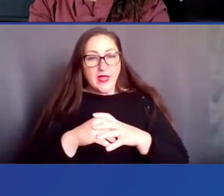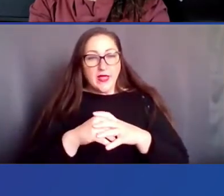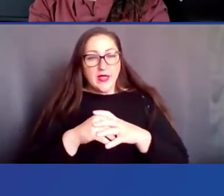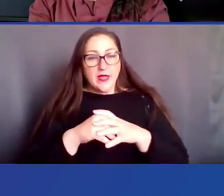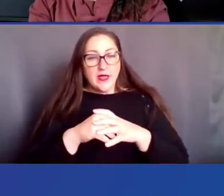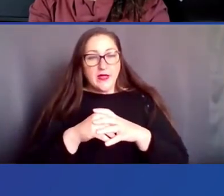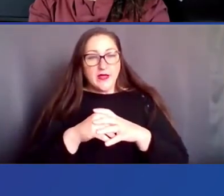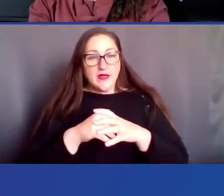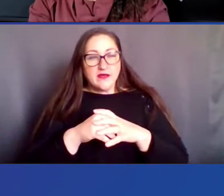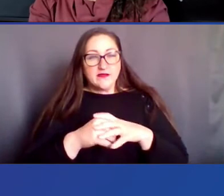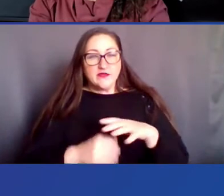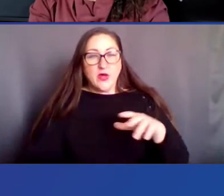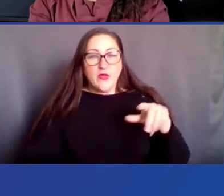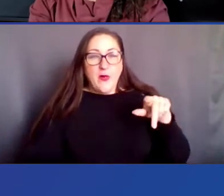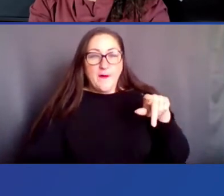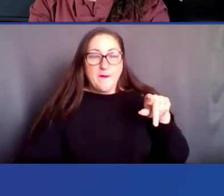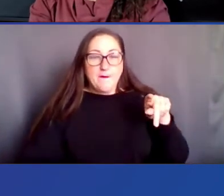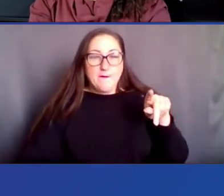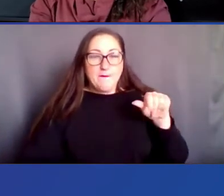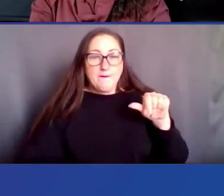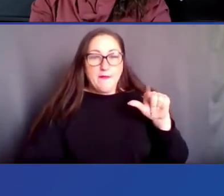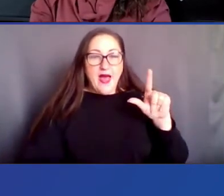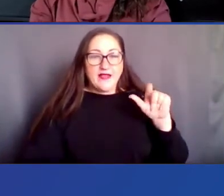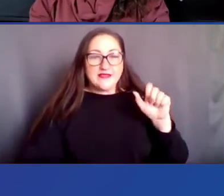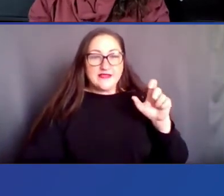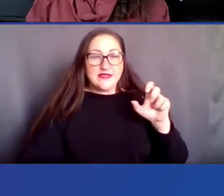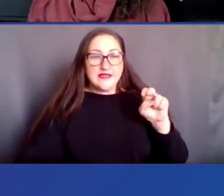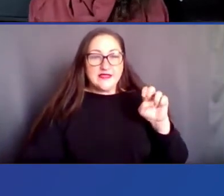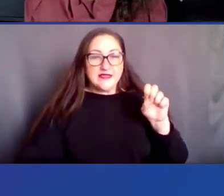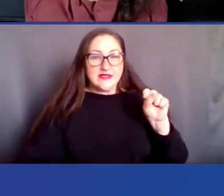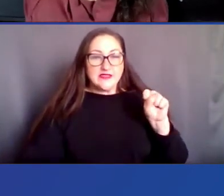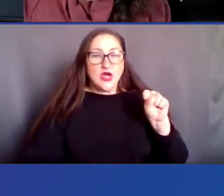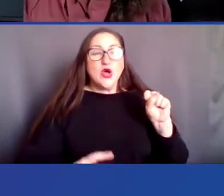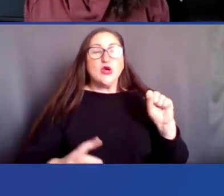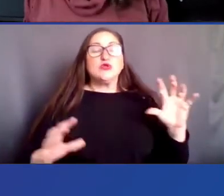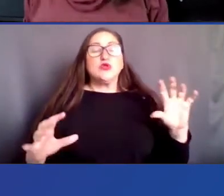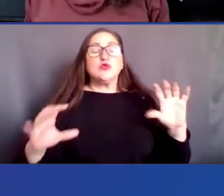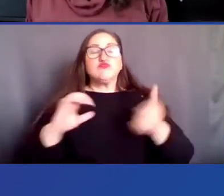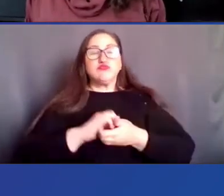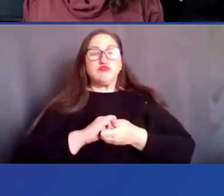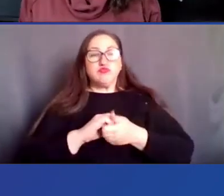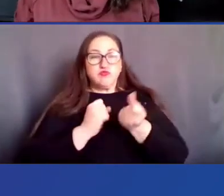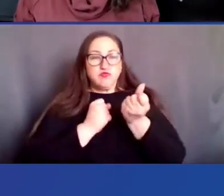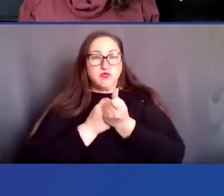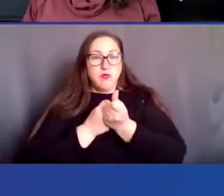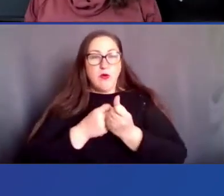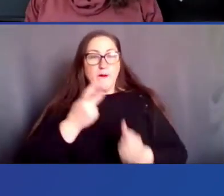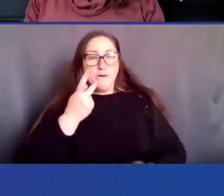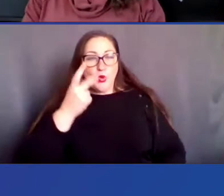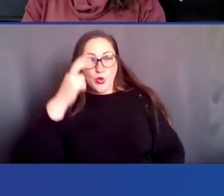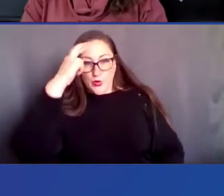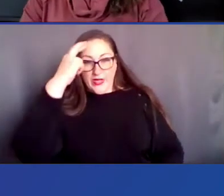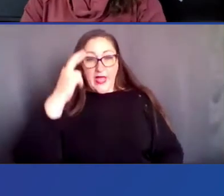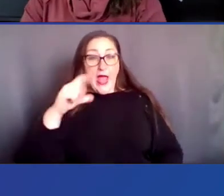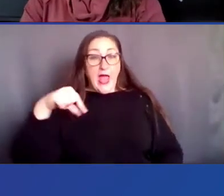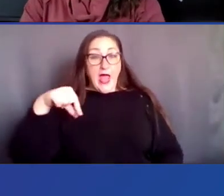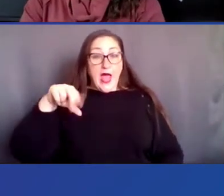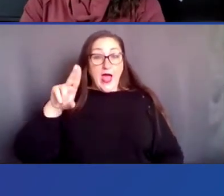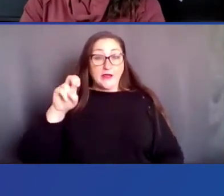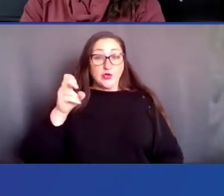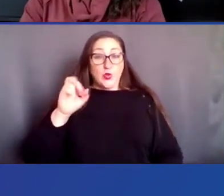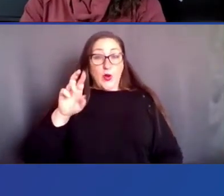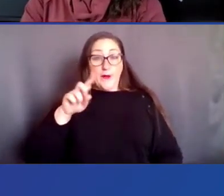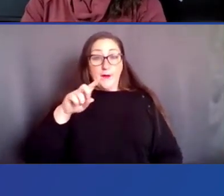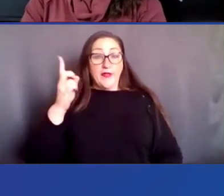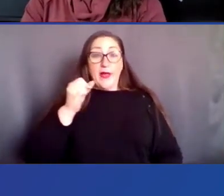be Palestinian and stand in solidarity with Puerto Rico? What does it look like for me as a queer Black woman to think through the ways that